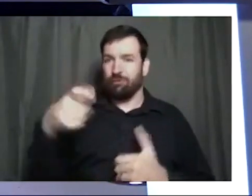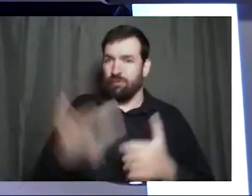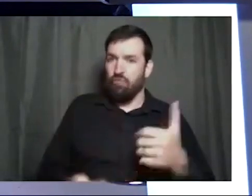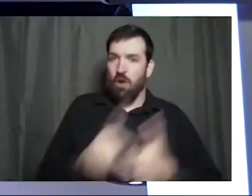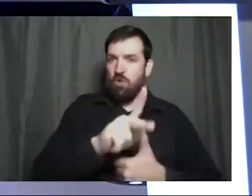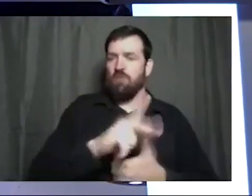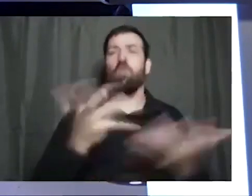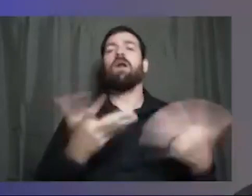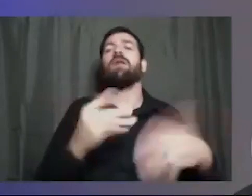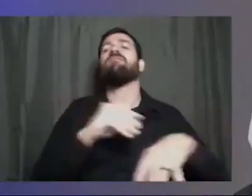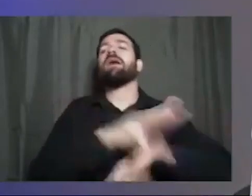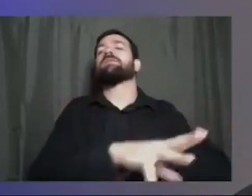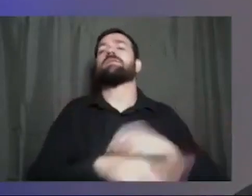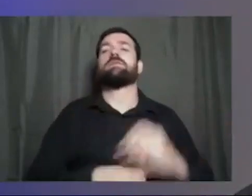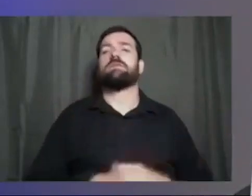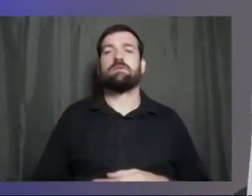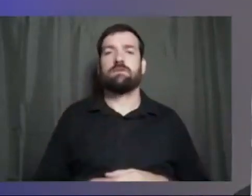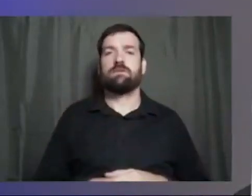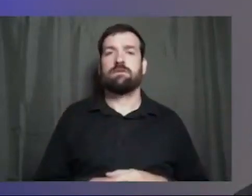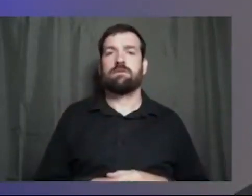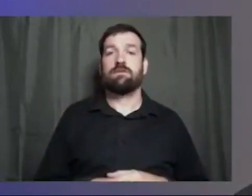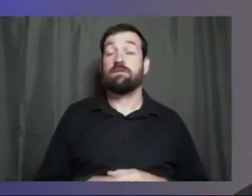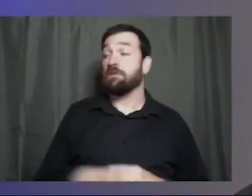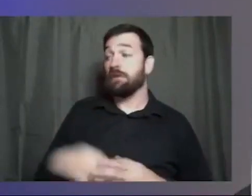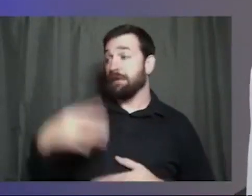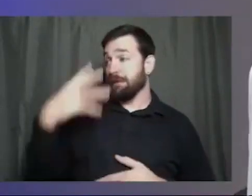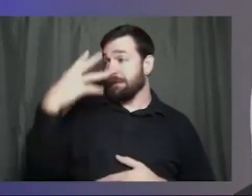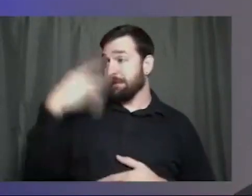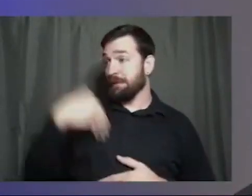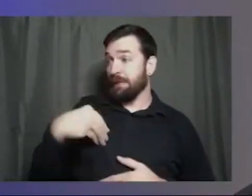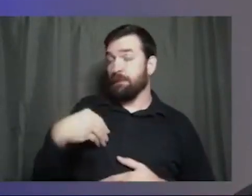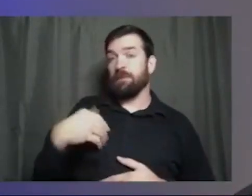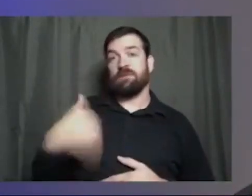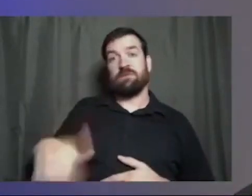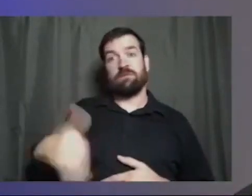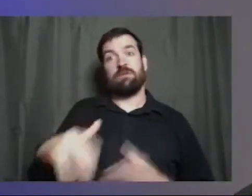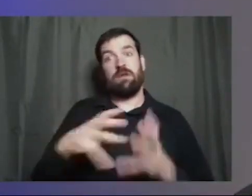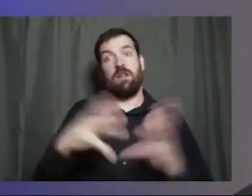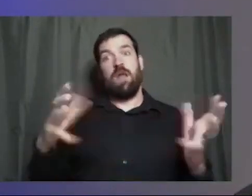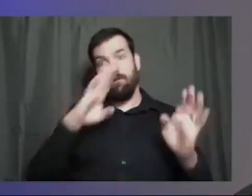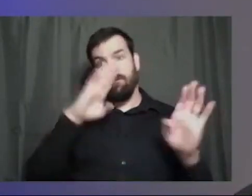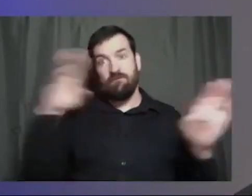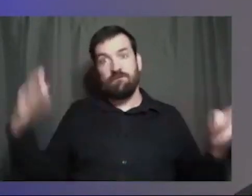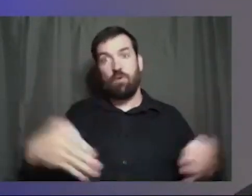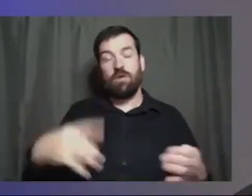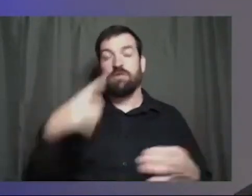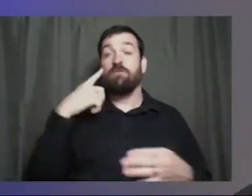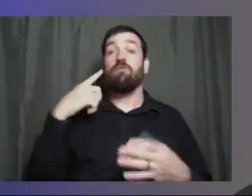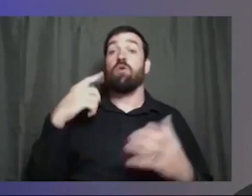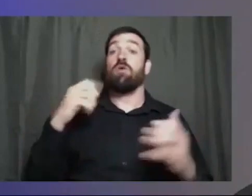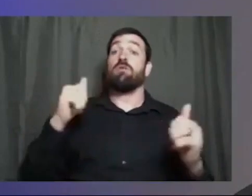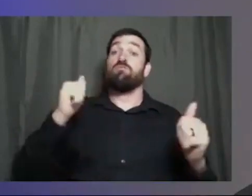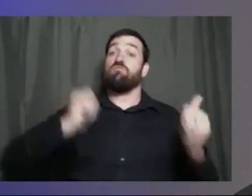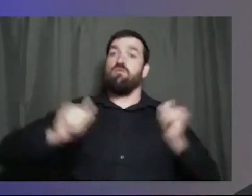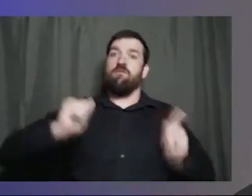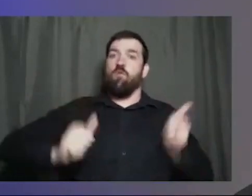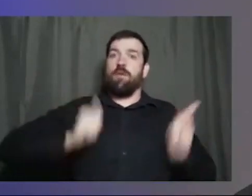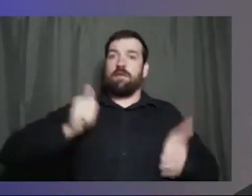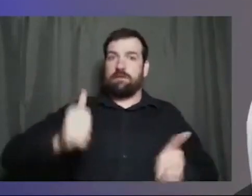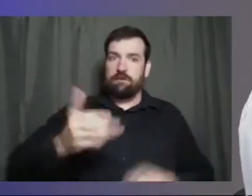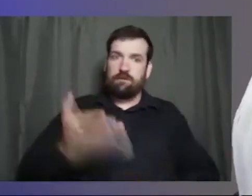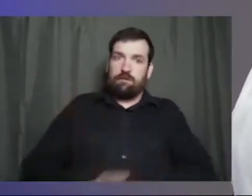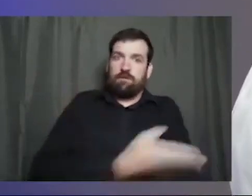give them about that? Well, so sleep hygiene is actually getting a lot of focus right now as potential performance enhancement because so many people have poor sleep